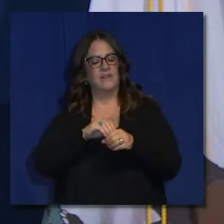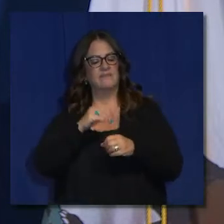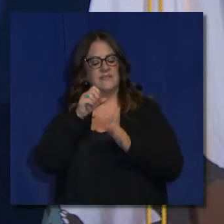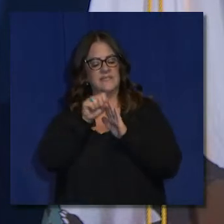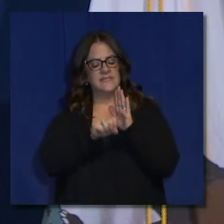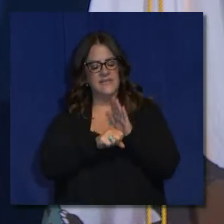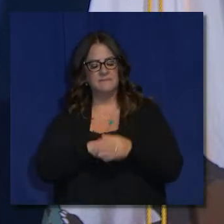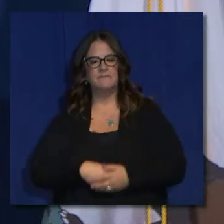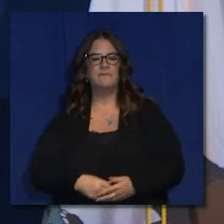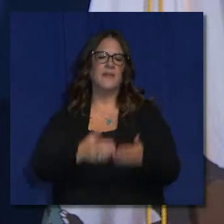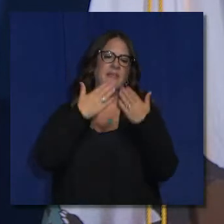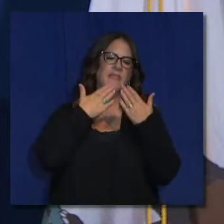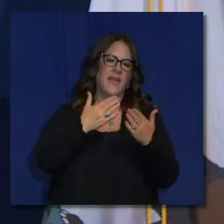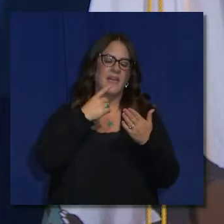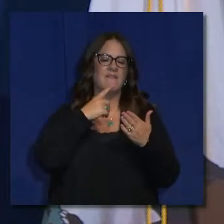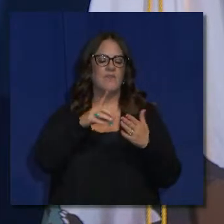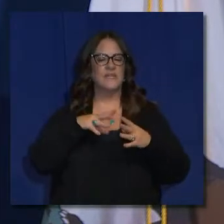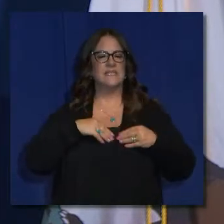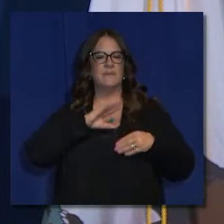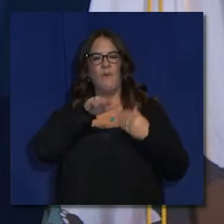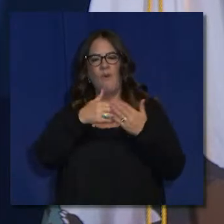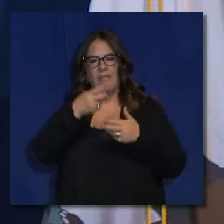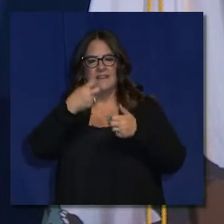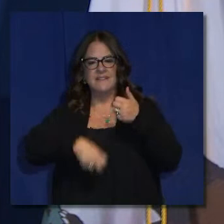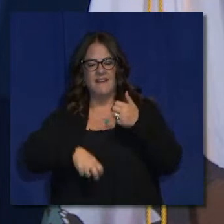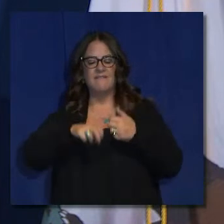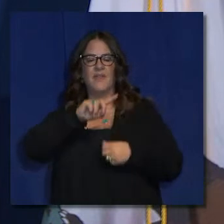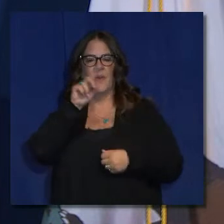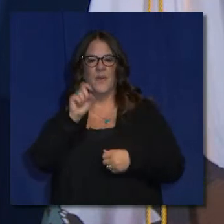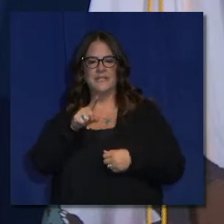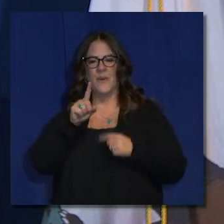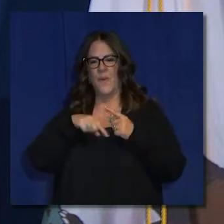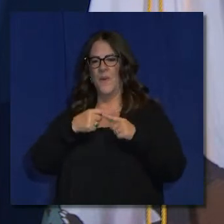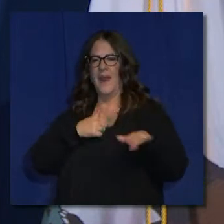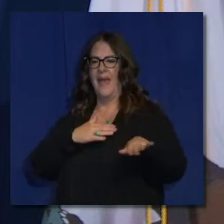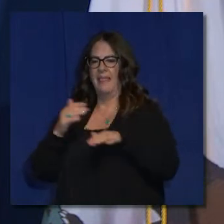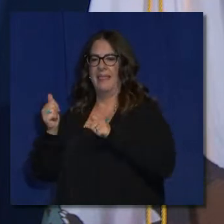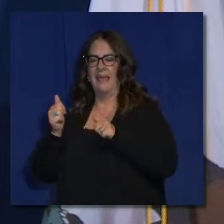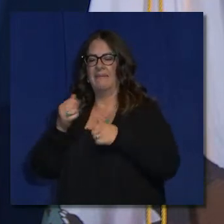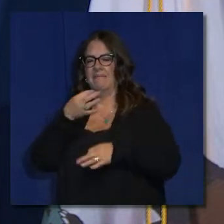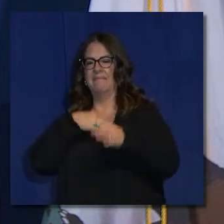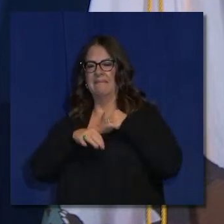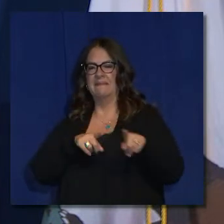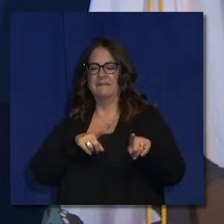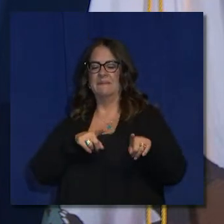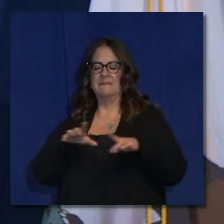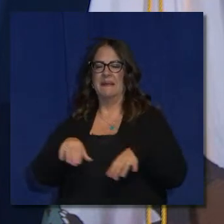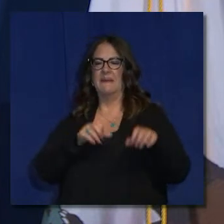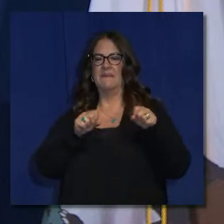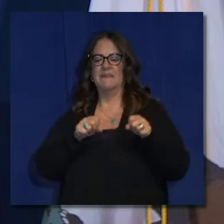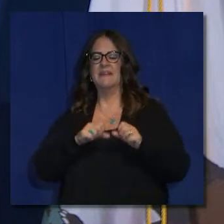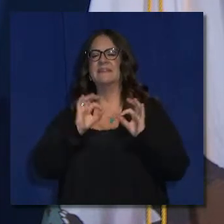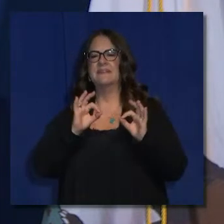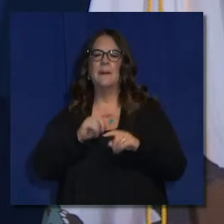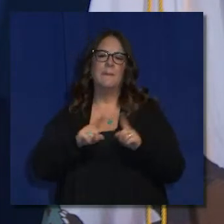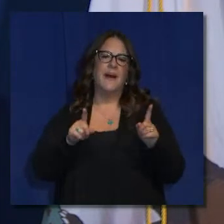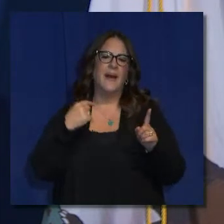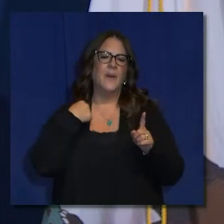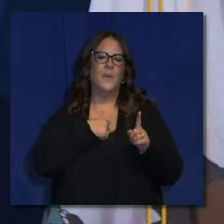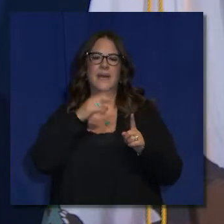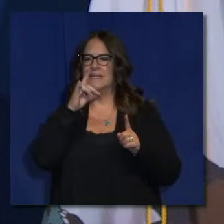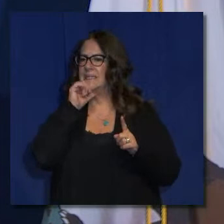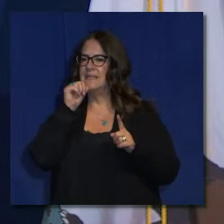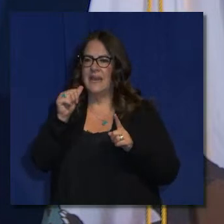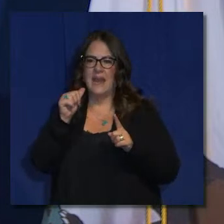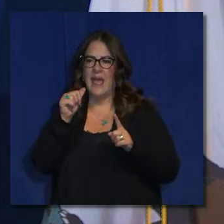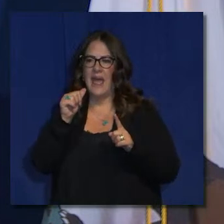And thank you for taking all the tough questions when I exit the stage as well. By the way, no, we did not exceed